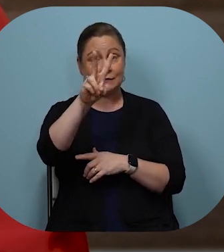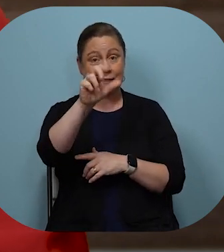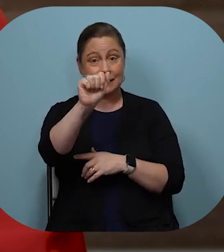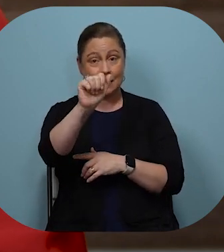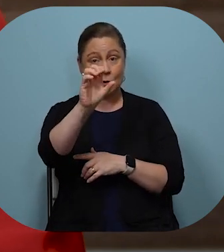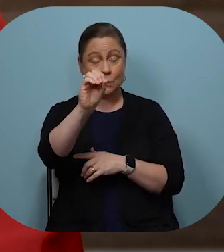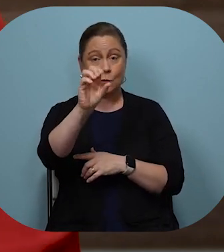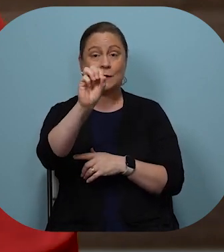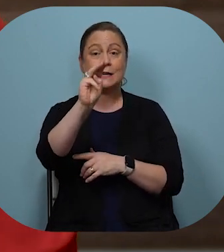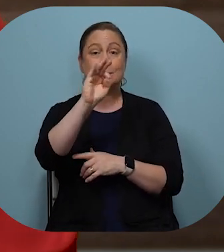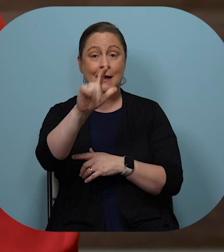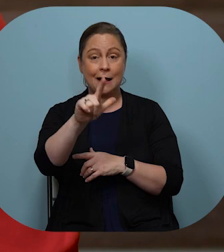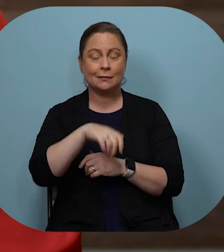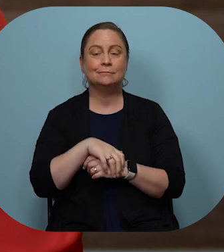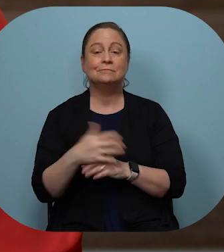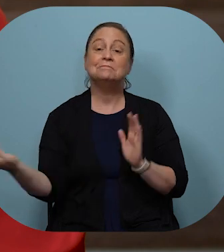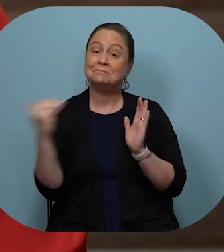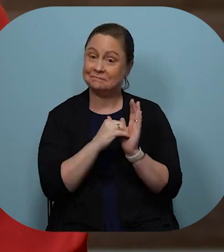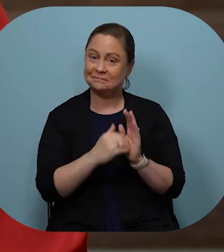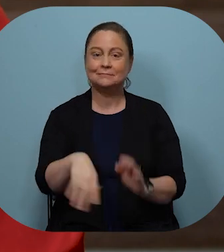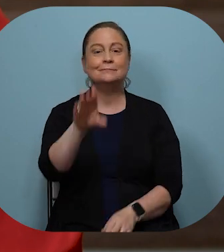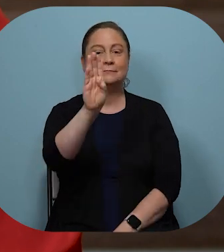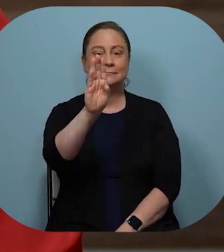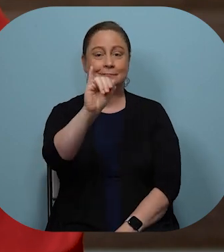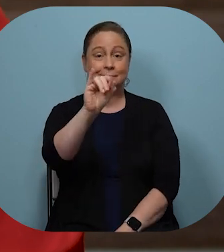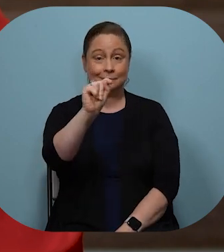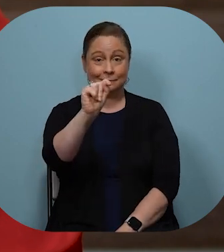bit.ly/DVAO email. Again, that's